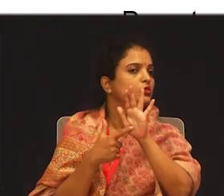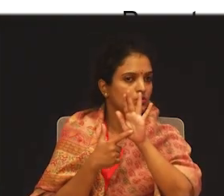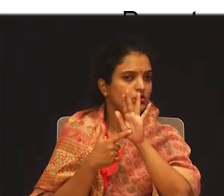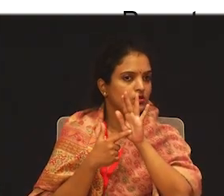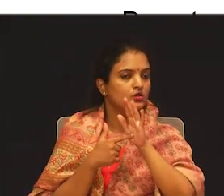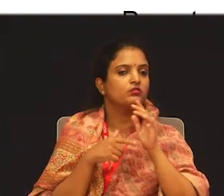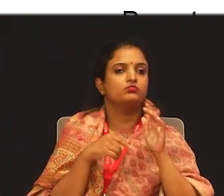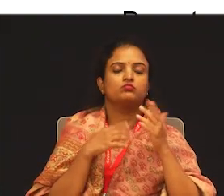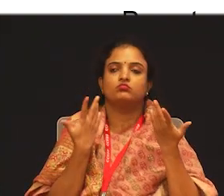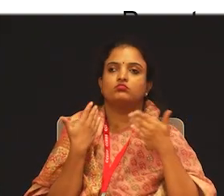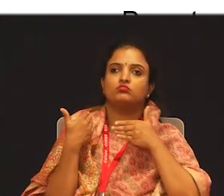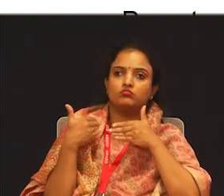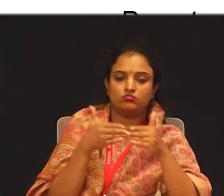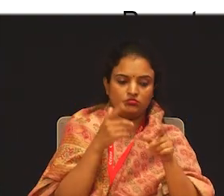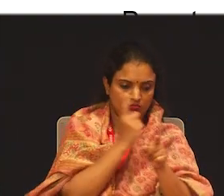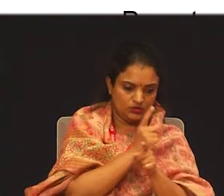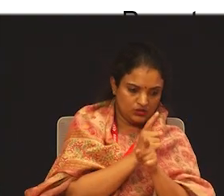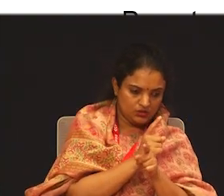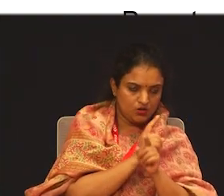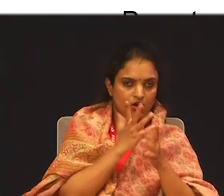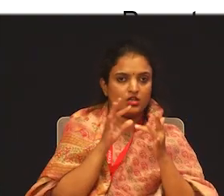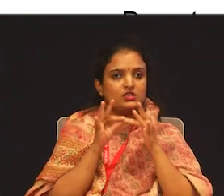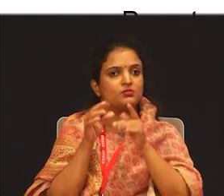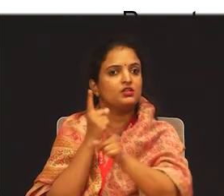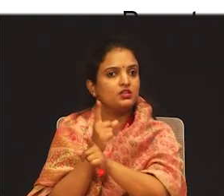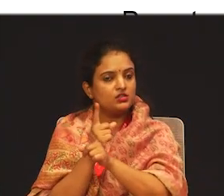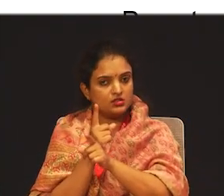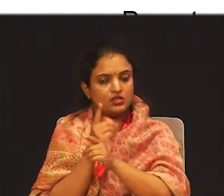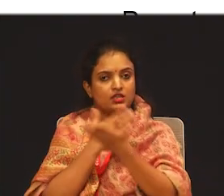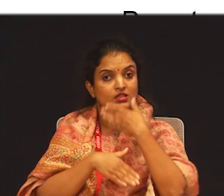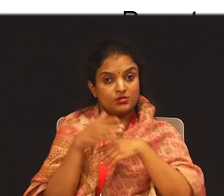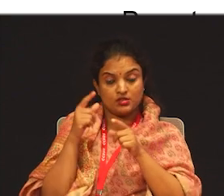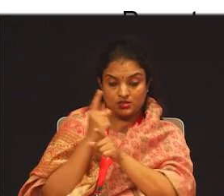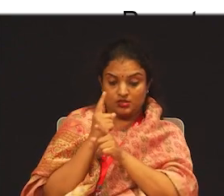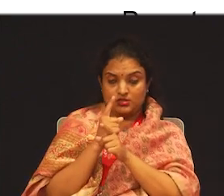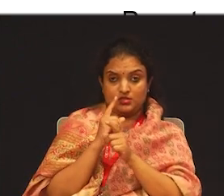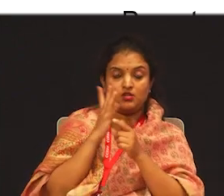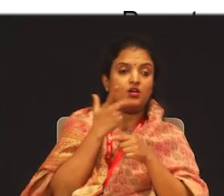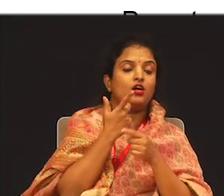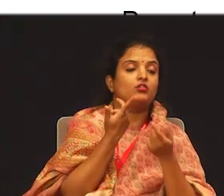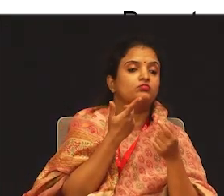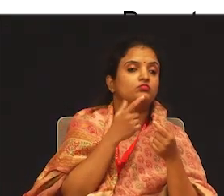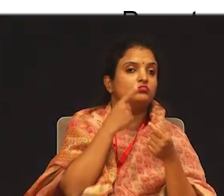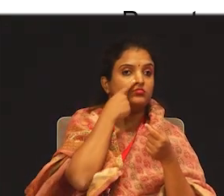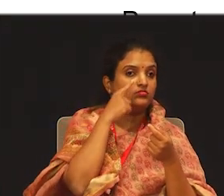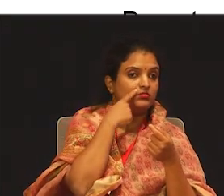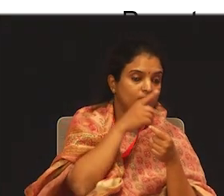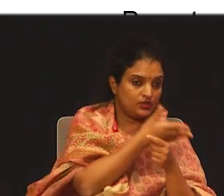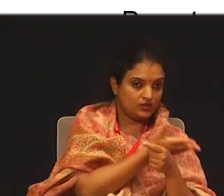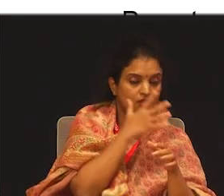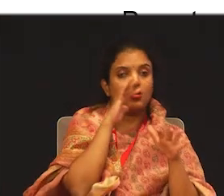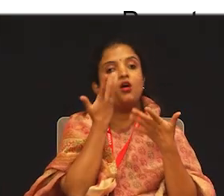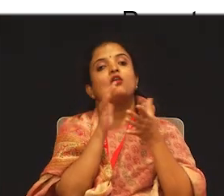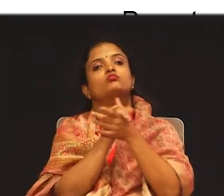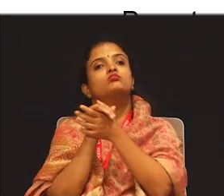The regular teachers, the special educators, the parents, the peers, and don't forget the